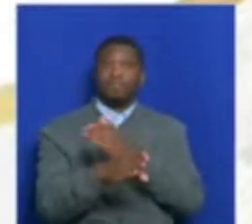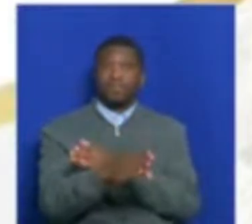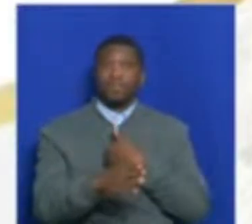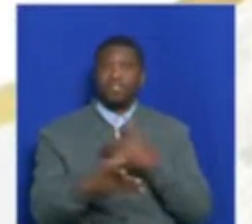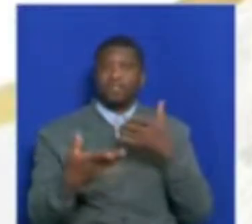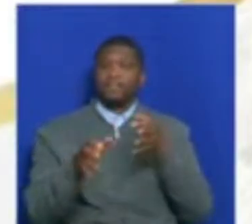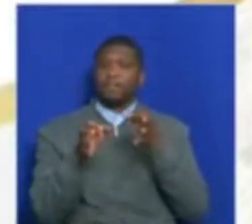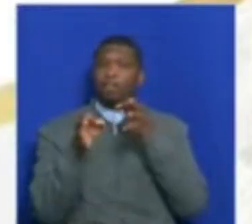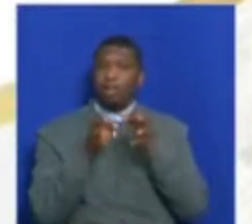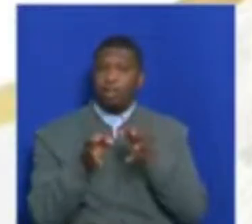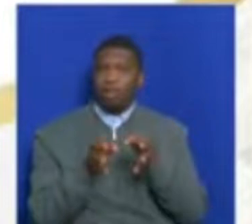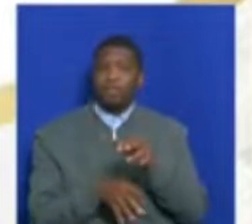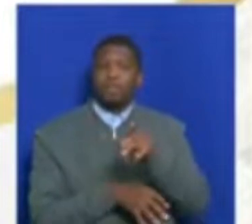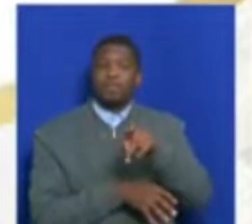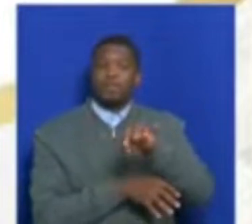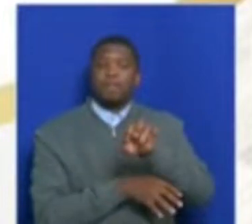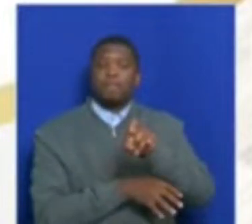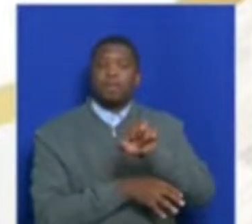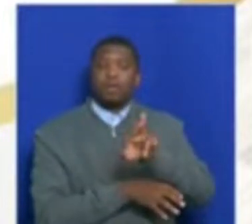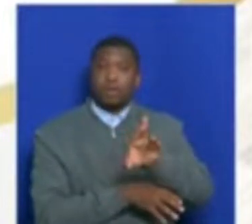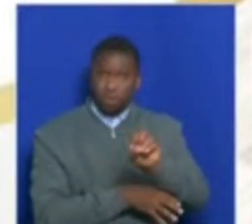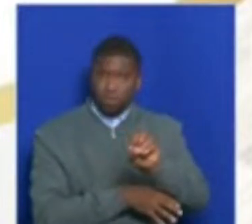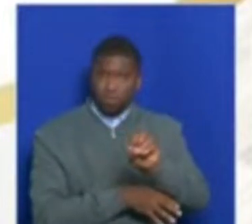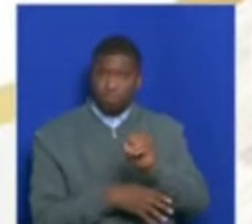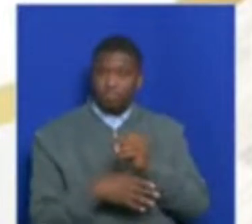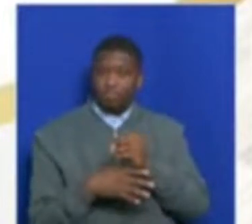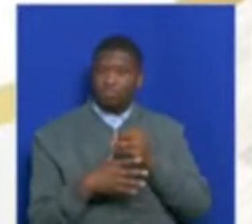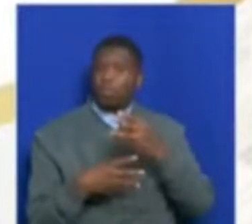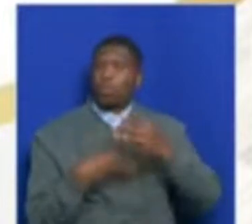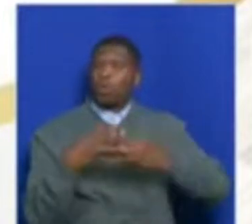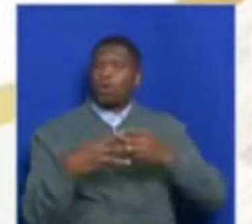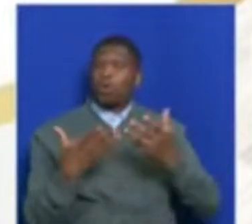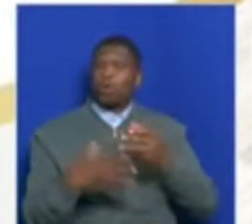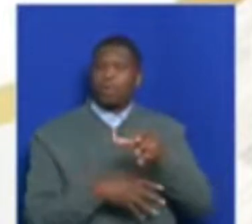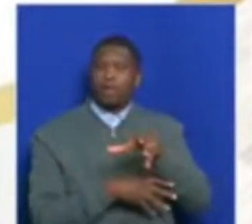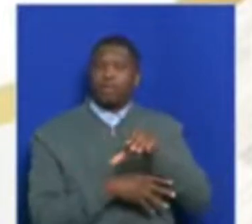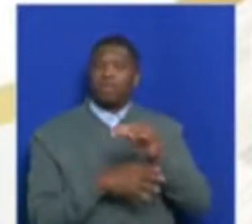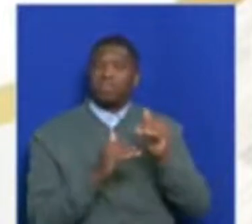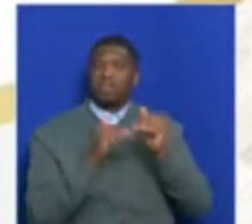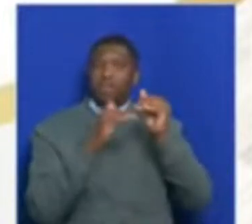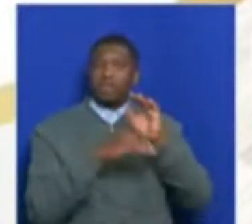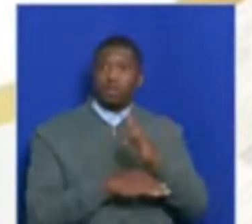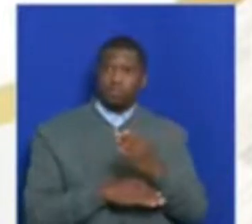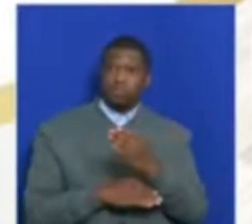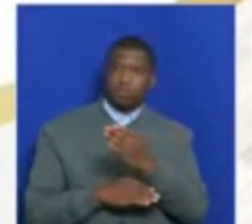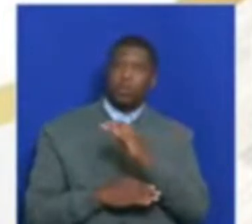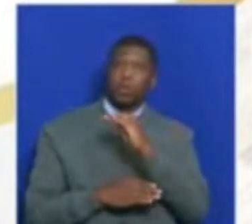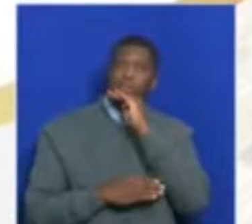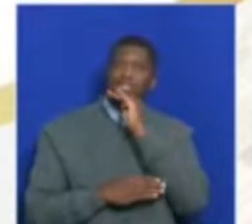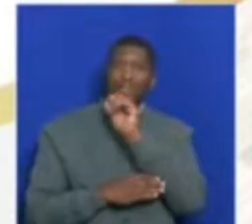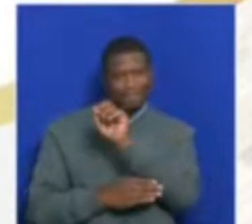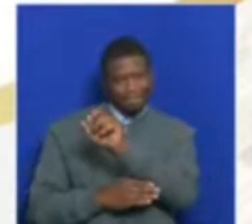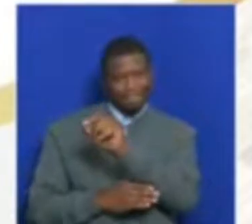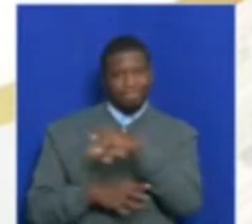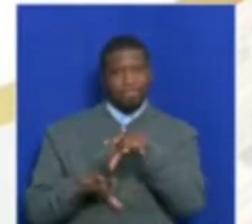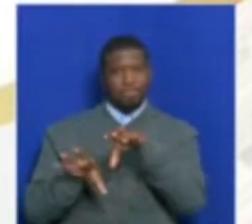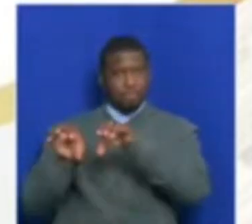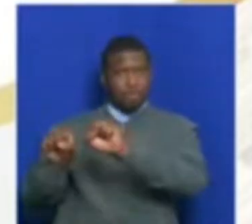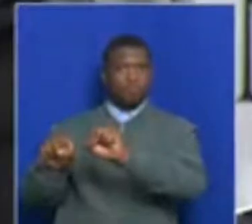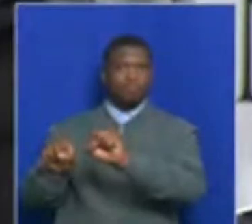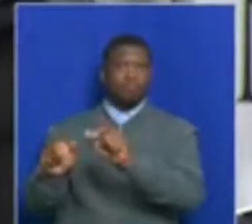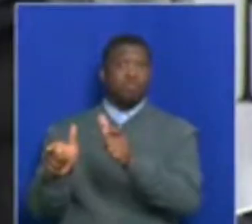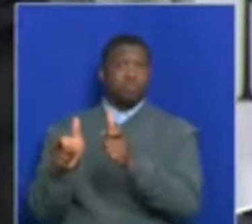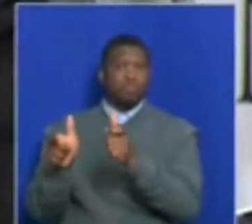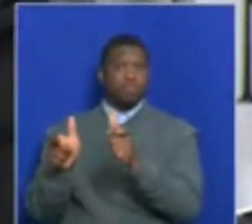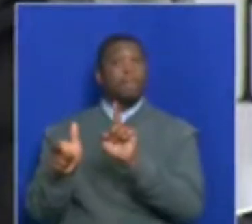Rodriguez worked at the provincial level, and that task team would have fallen under Lieutenant General Mkonazi.